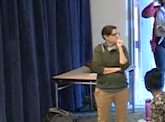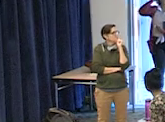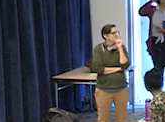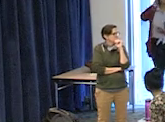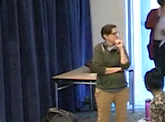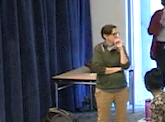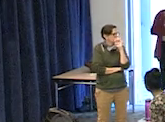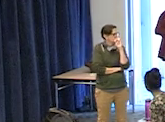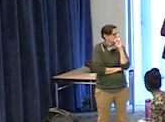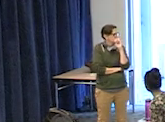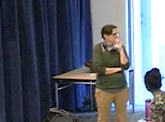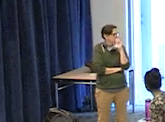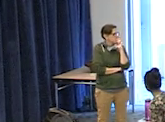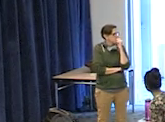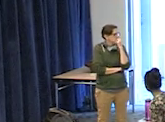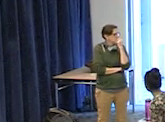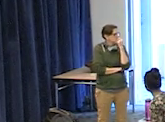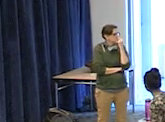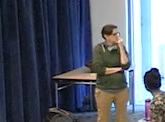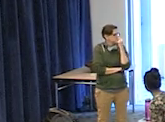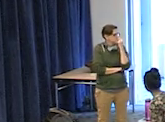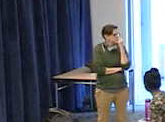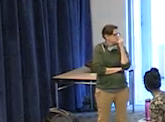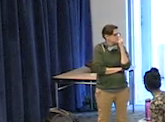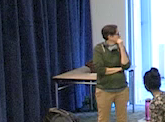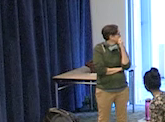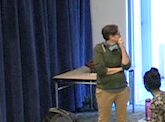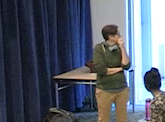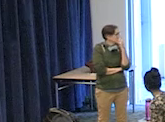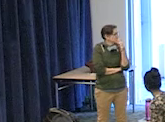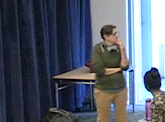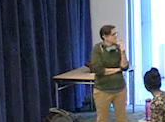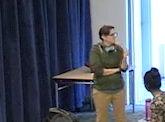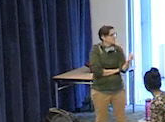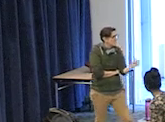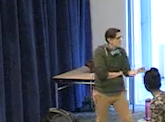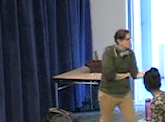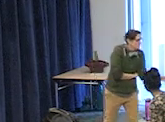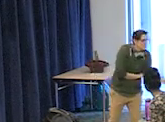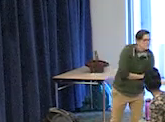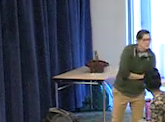power. So like with murder and oppression, you just really see the fear coming out.